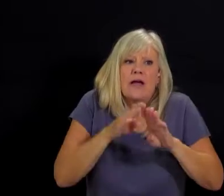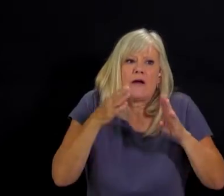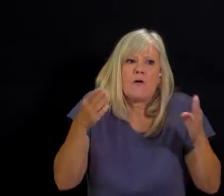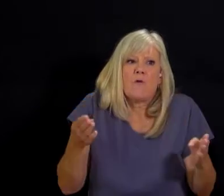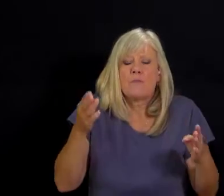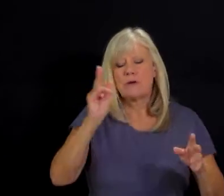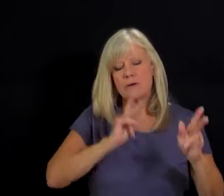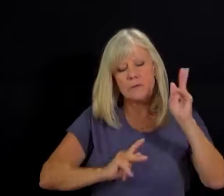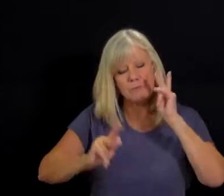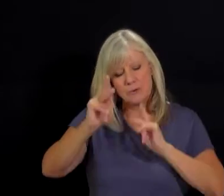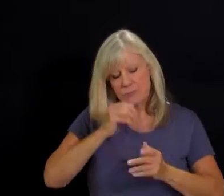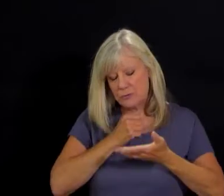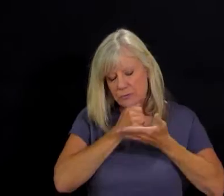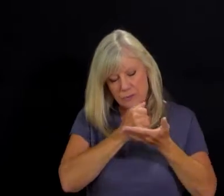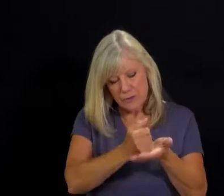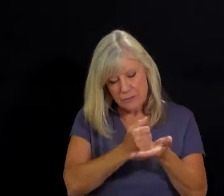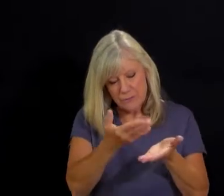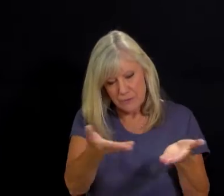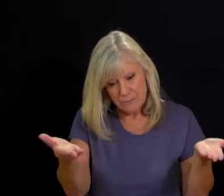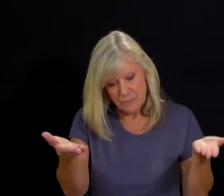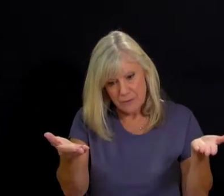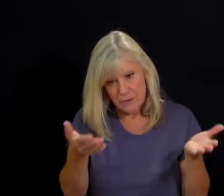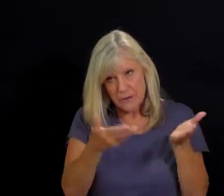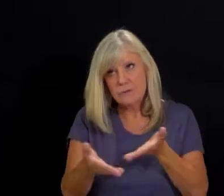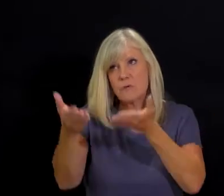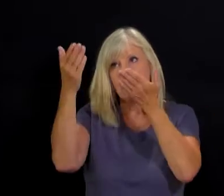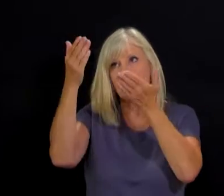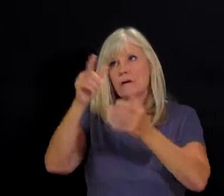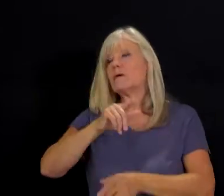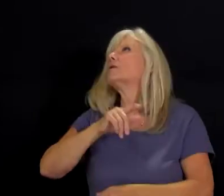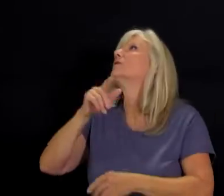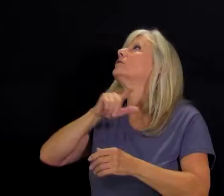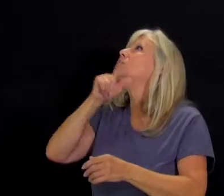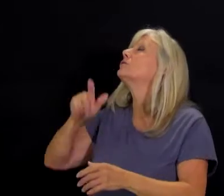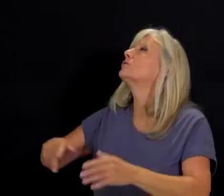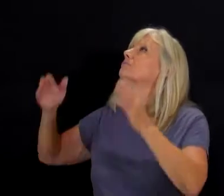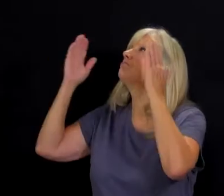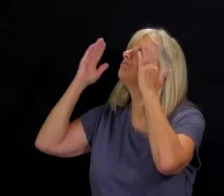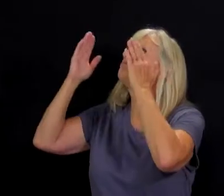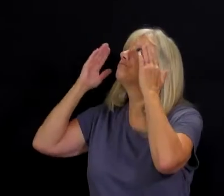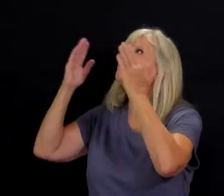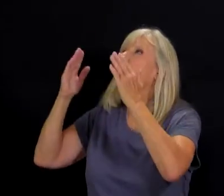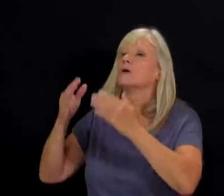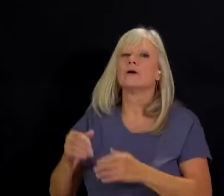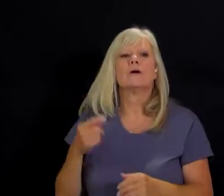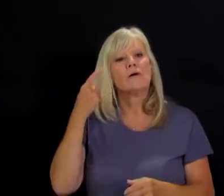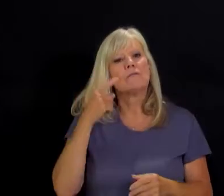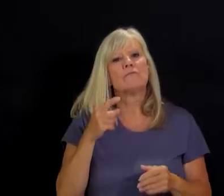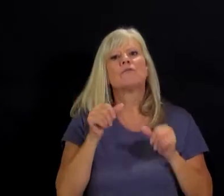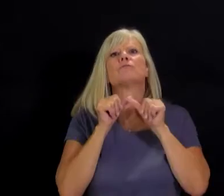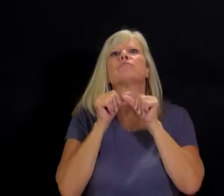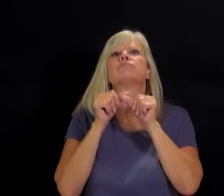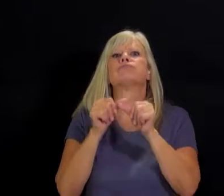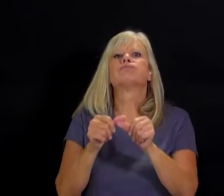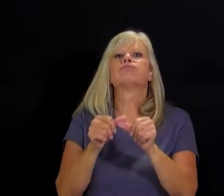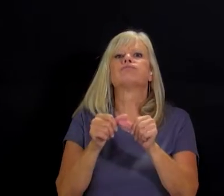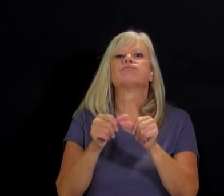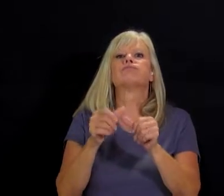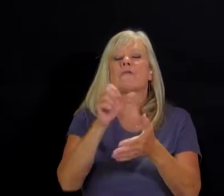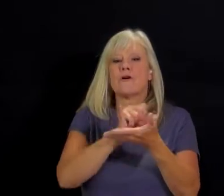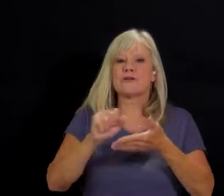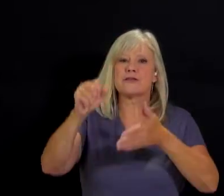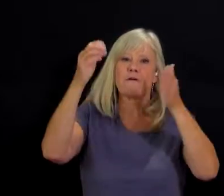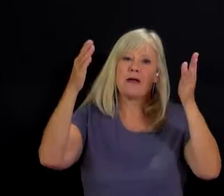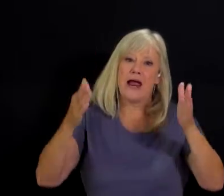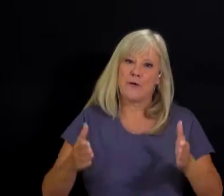to assist them. Let us pray to the Lord. Lord, hear our prayer. For the perseverance and formation of our